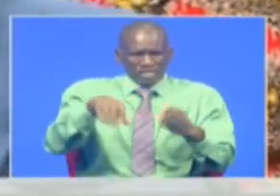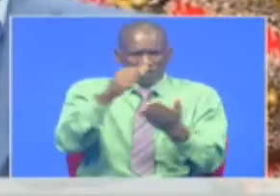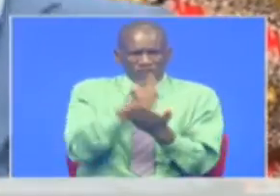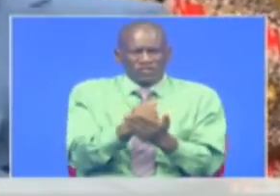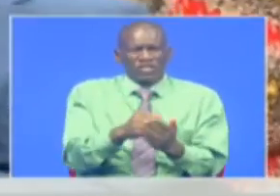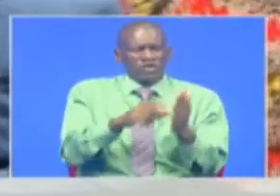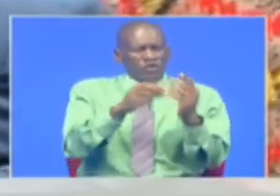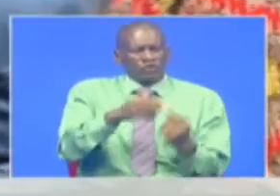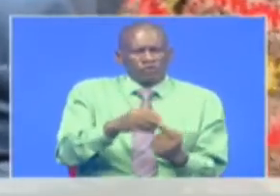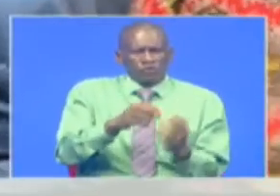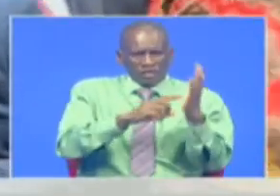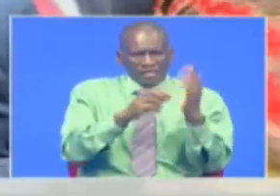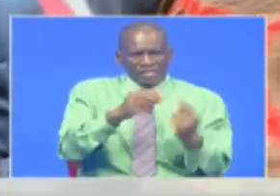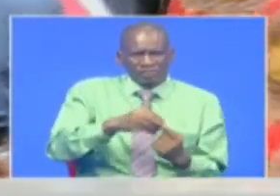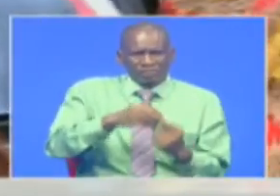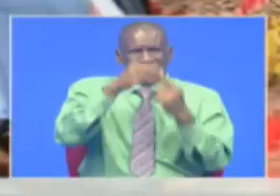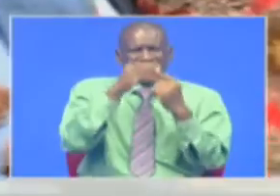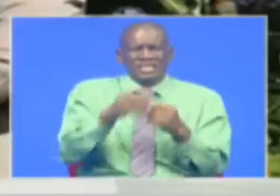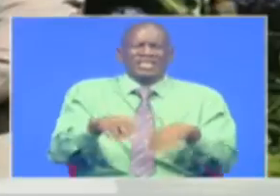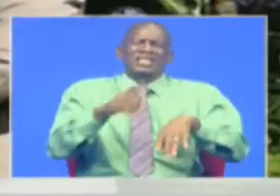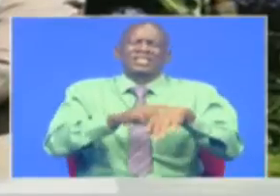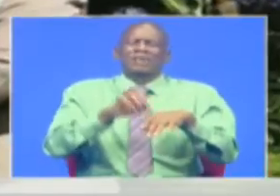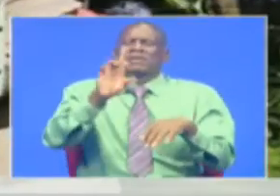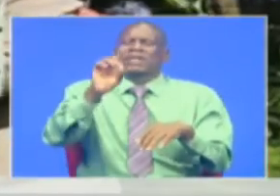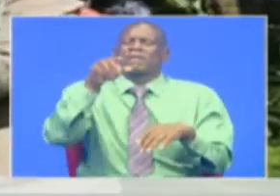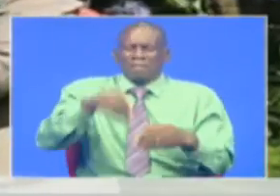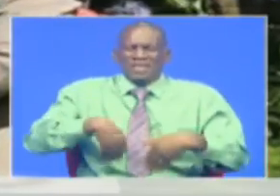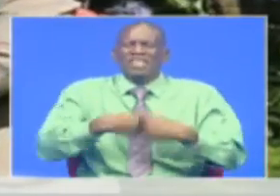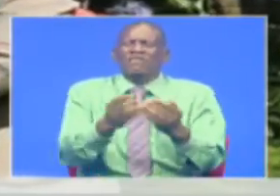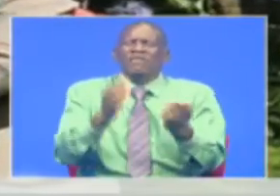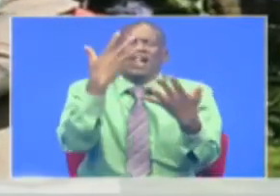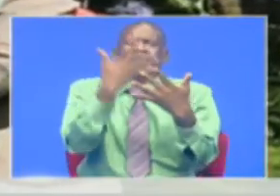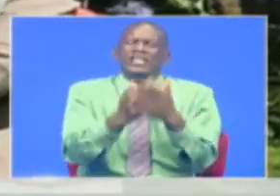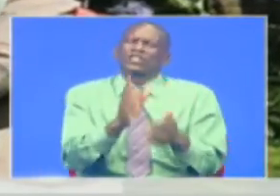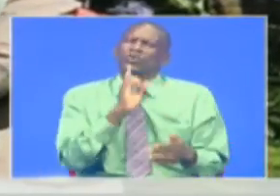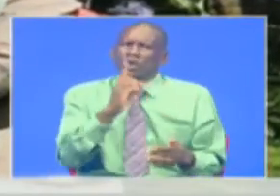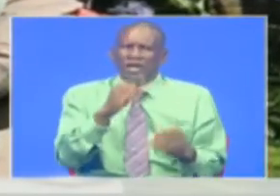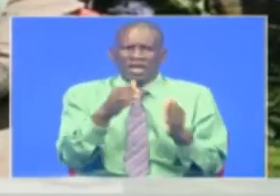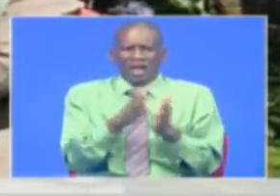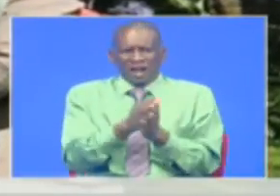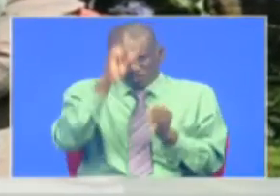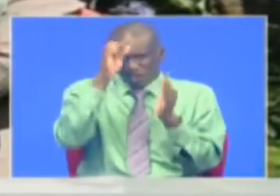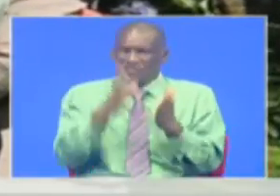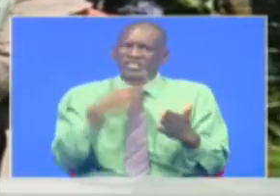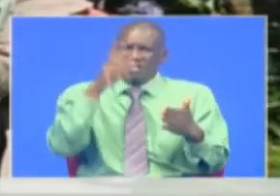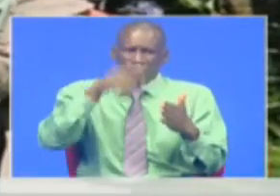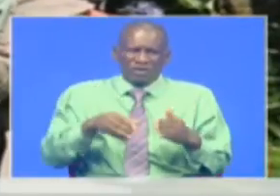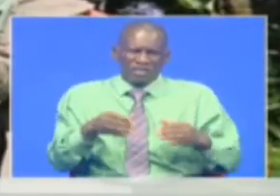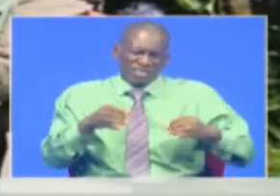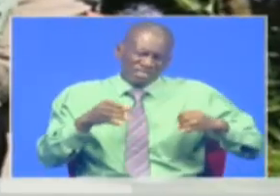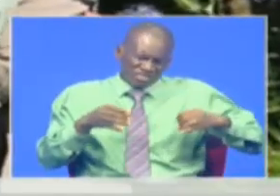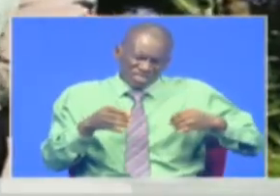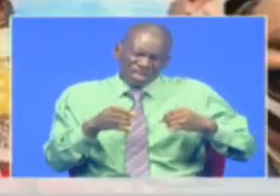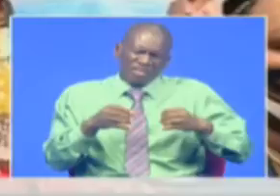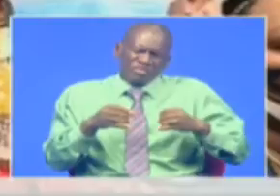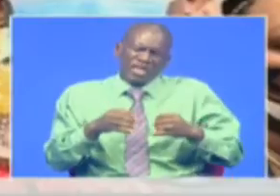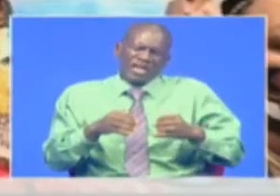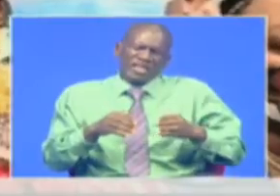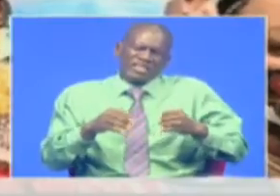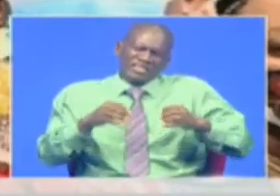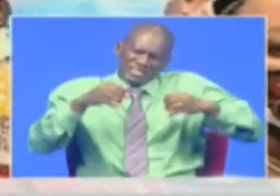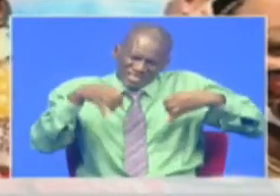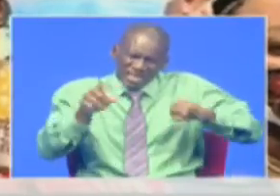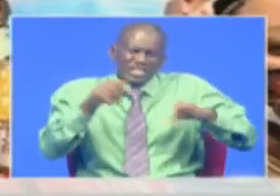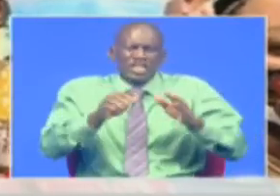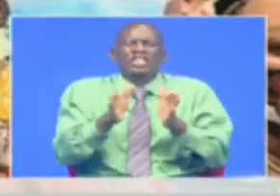instances where the DPP issues arrest warrants and a governor is, in their view, tried in the court of public opinion. We